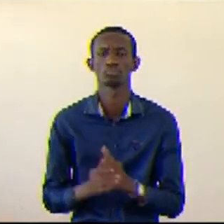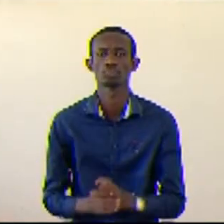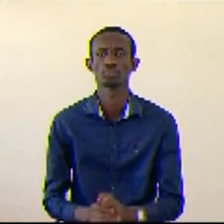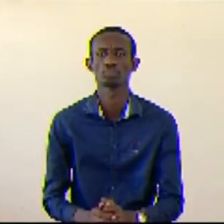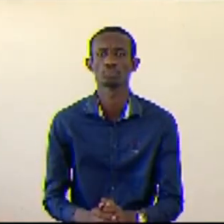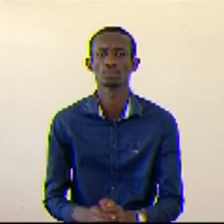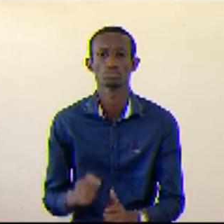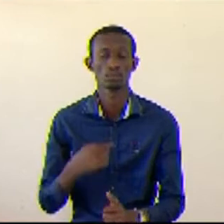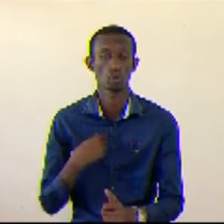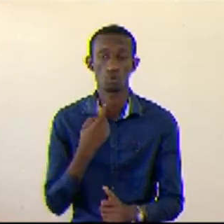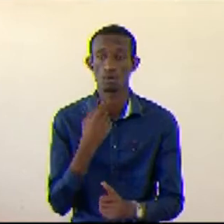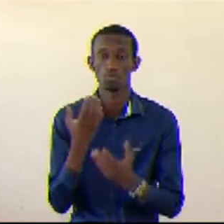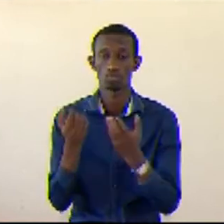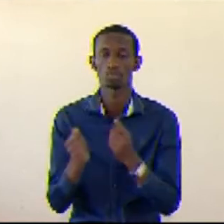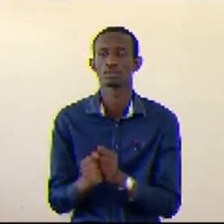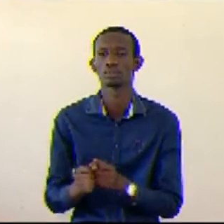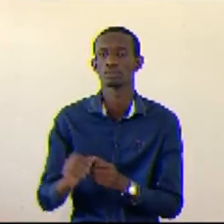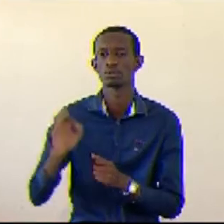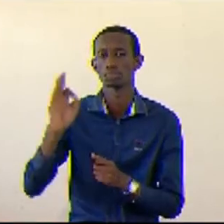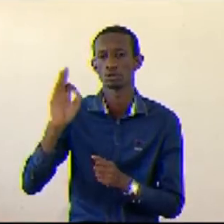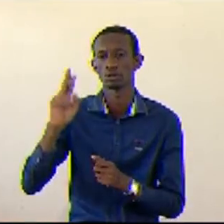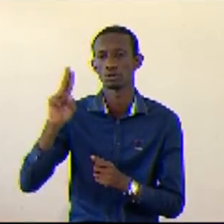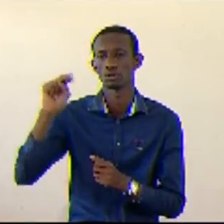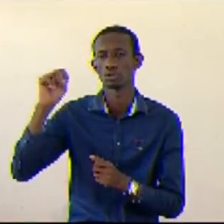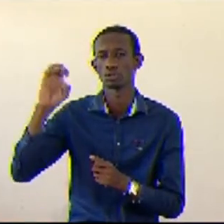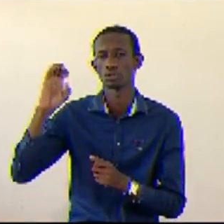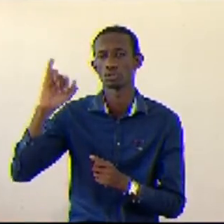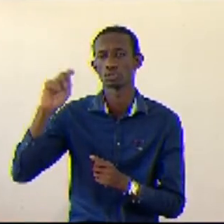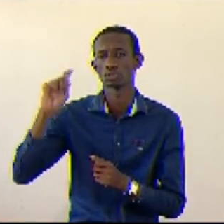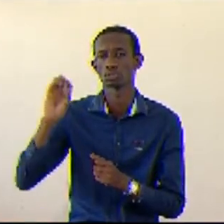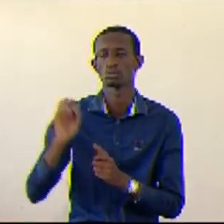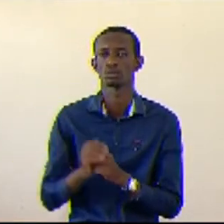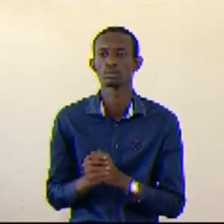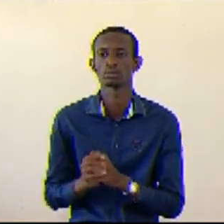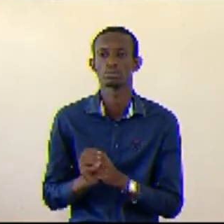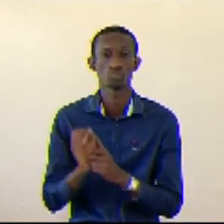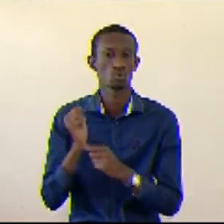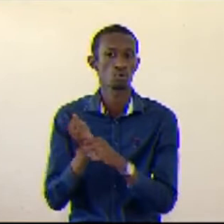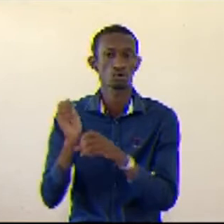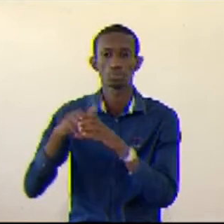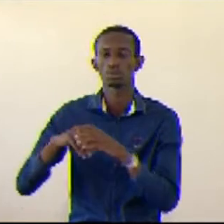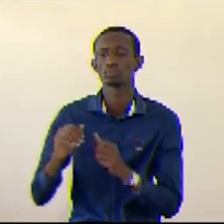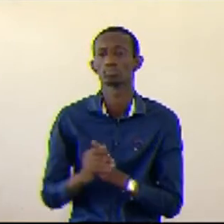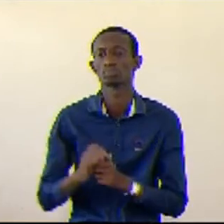I need a function. I work in the Cartesian plane.